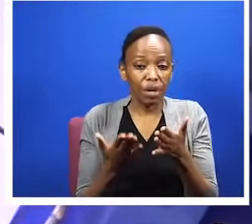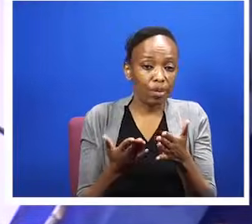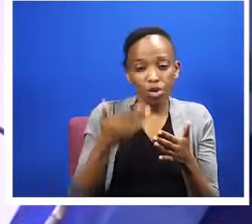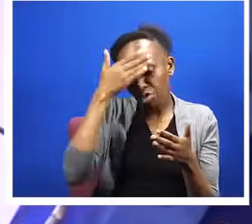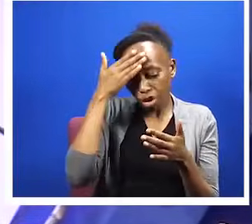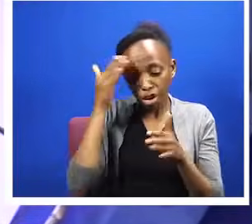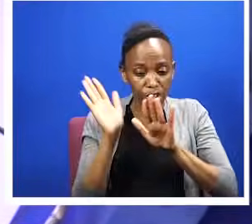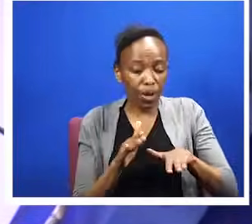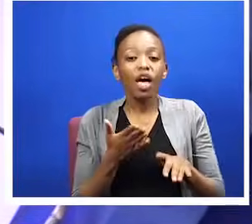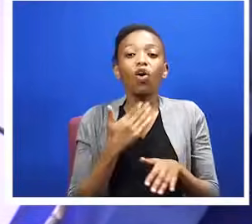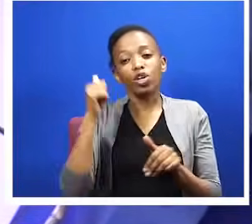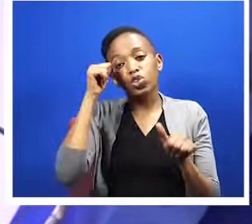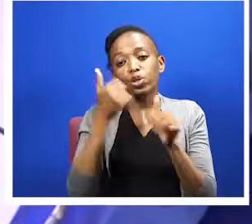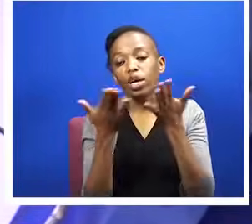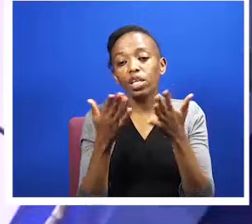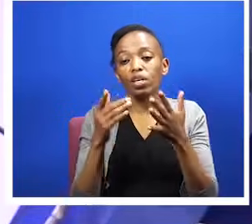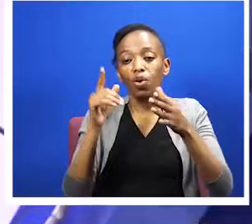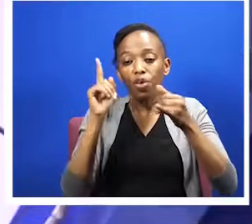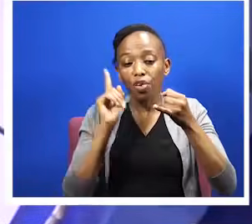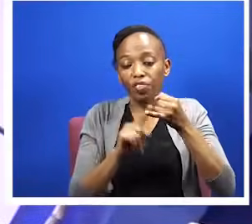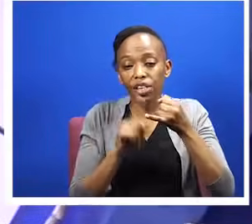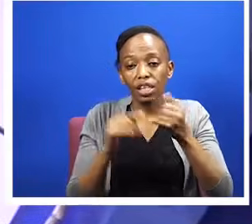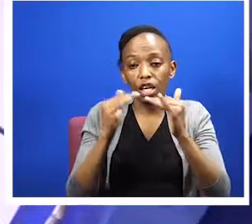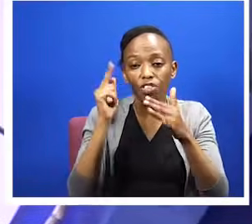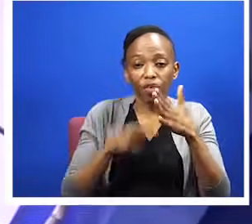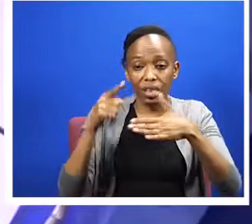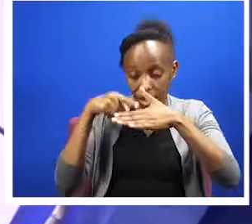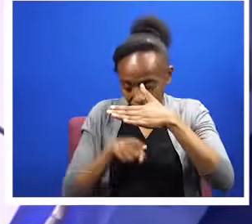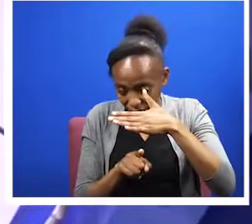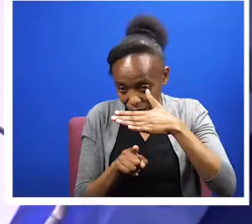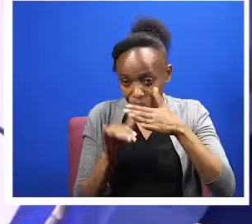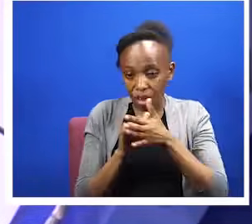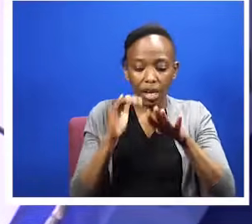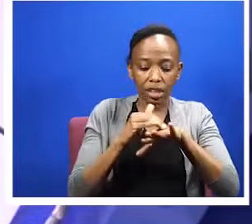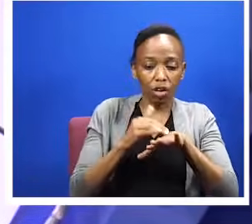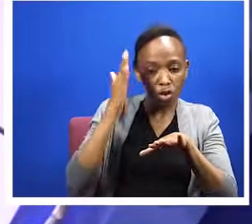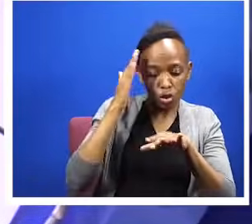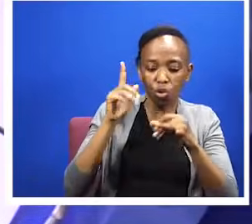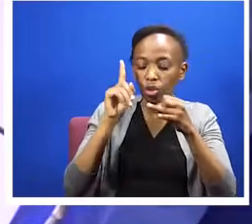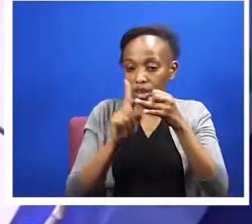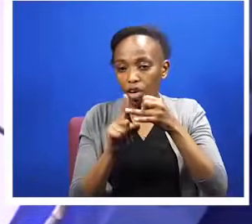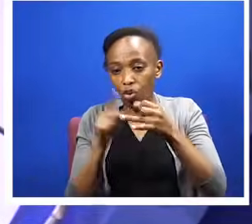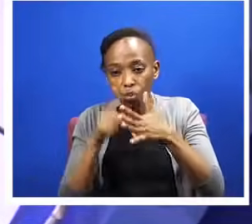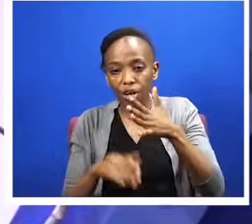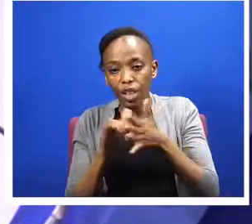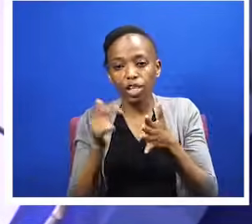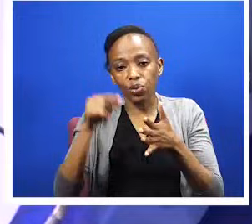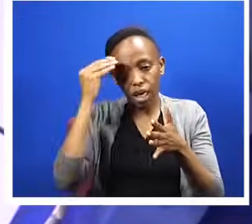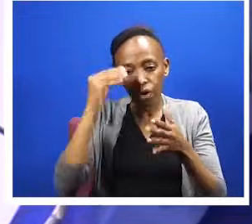forgotten, I want to remind you, our first stage is enter. This is the call to know. Our second one that we learned was